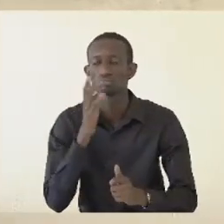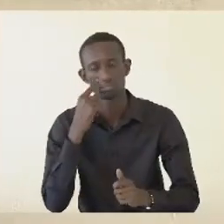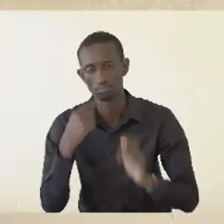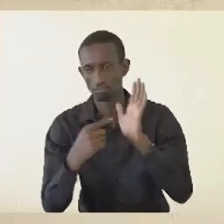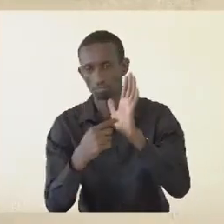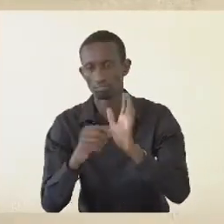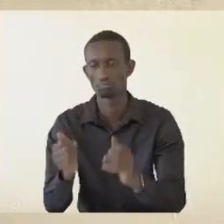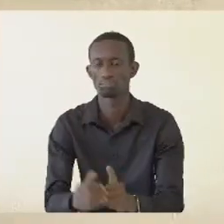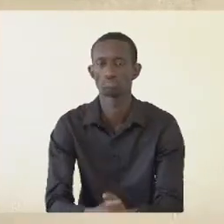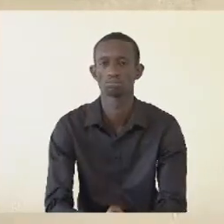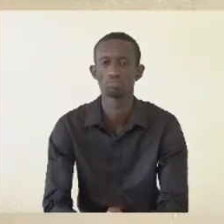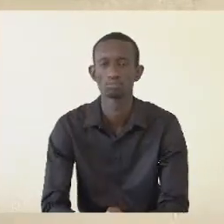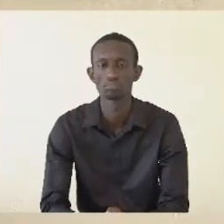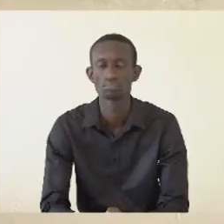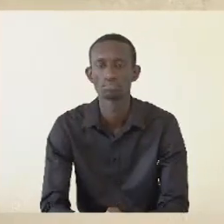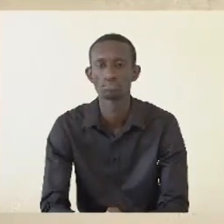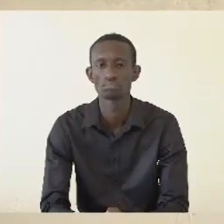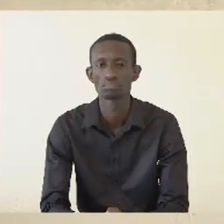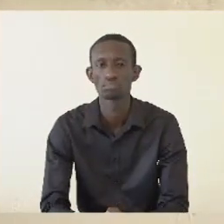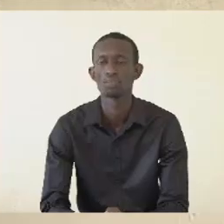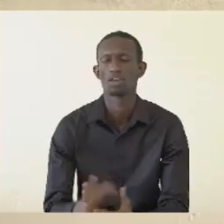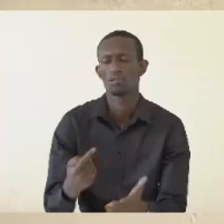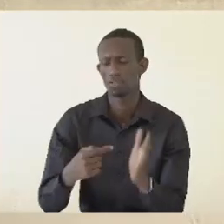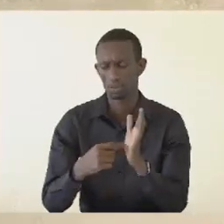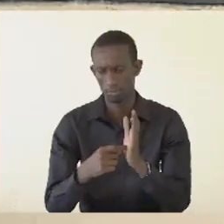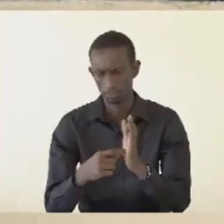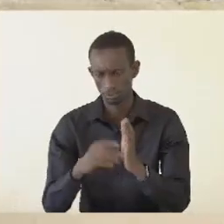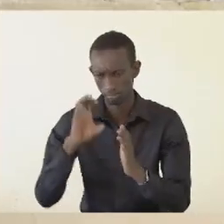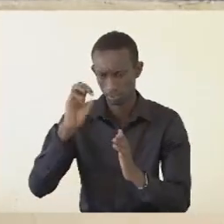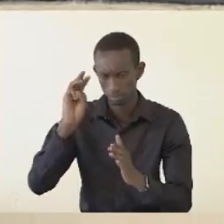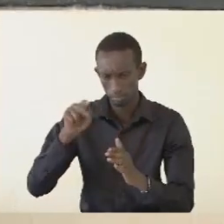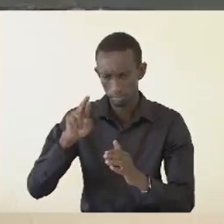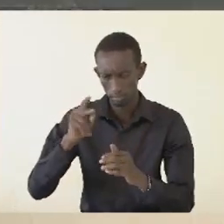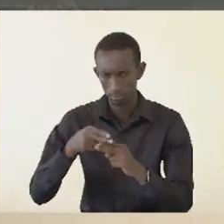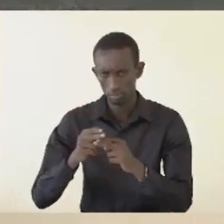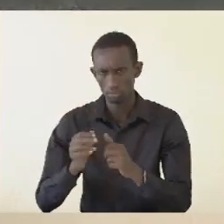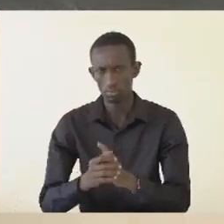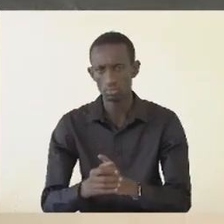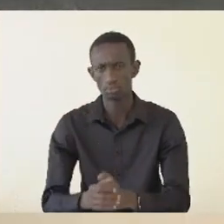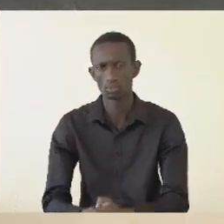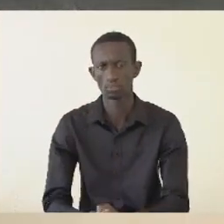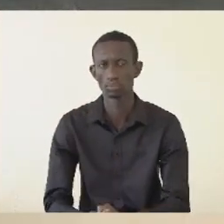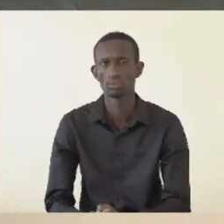example. Let's say we have a compound called potassium